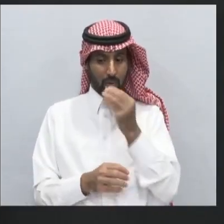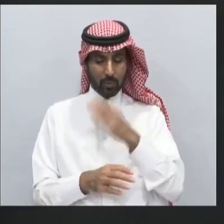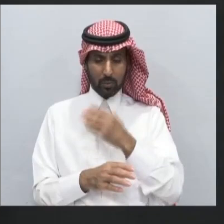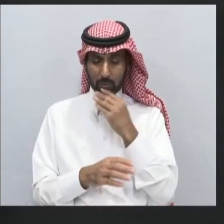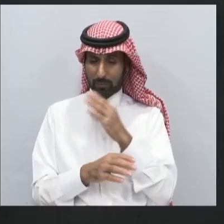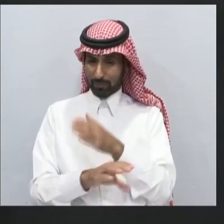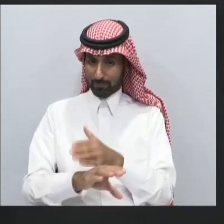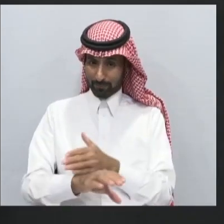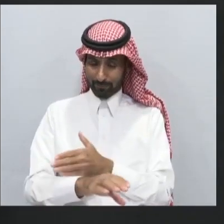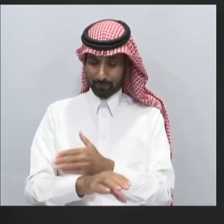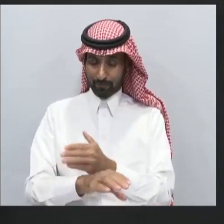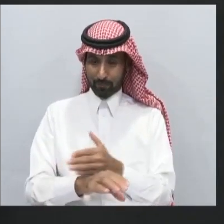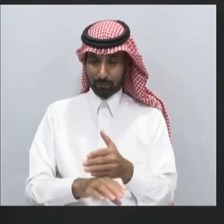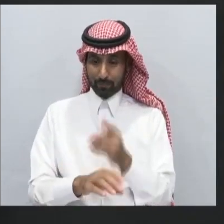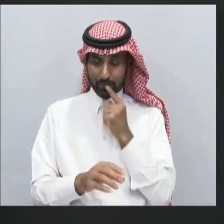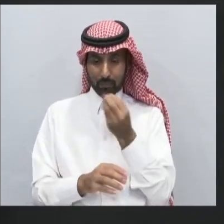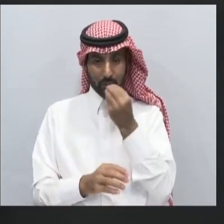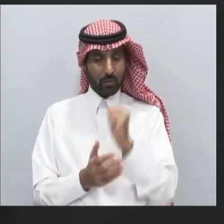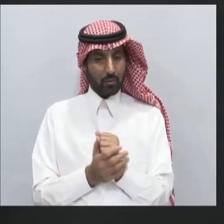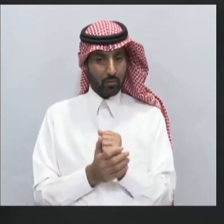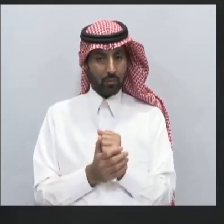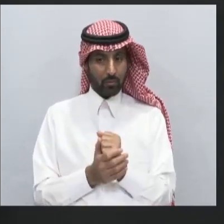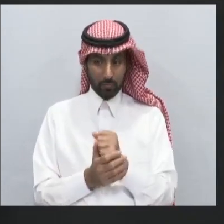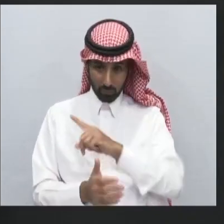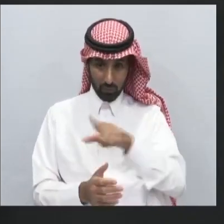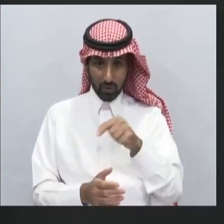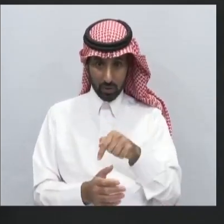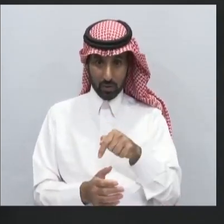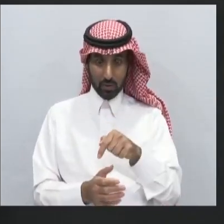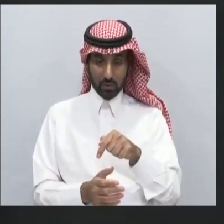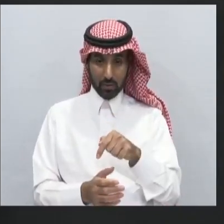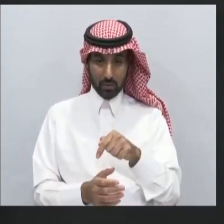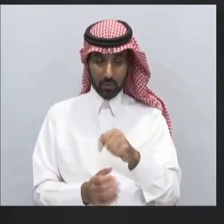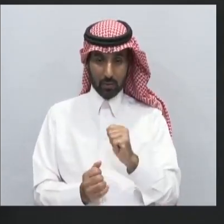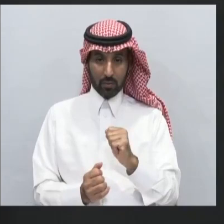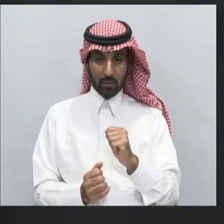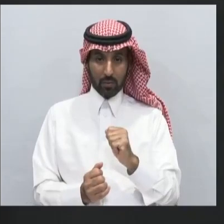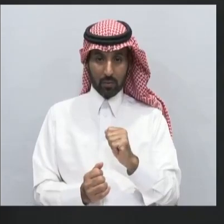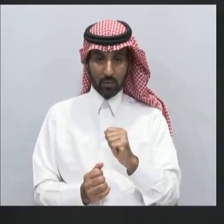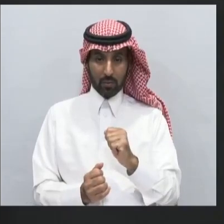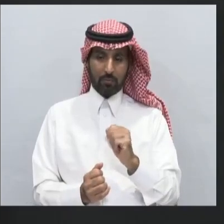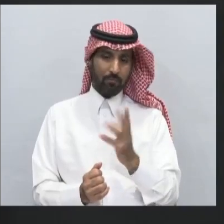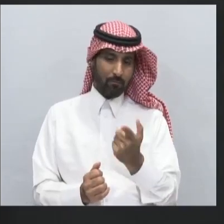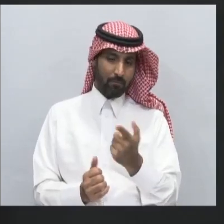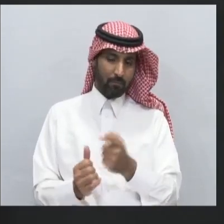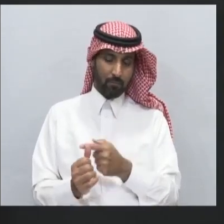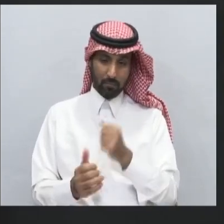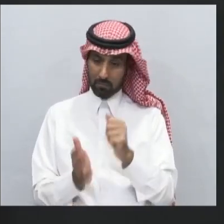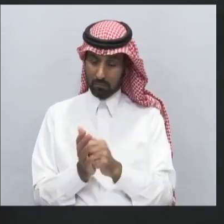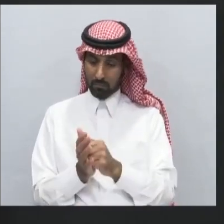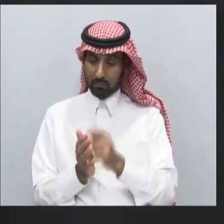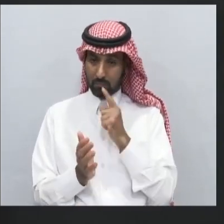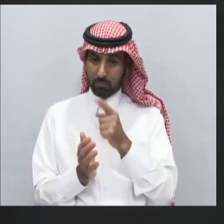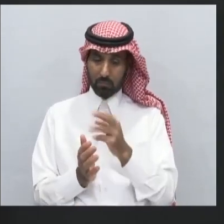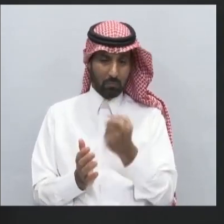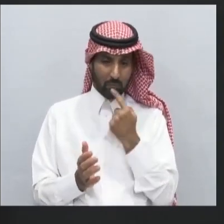can you say it's common or it isn't common? What do you think? Maybe you are in a house who